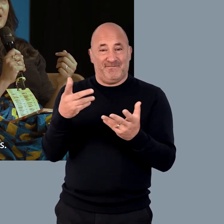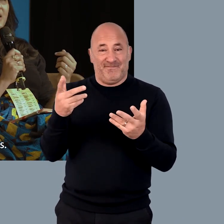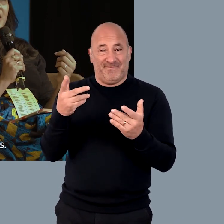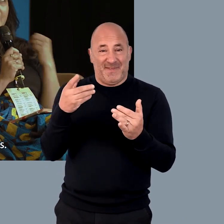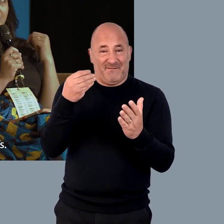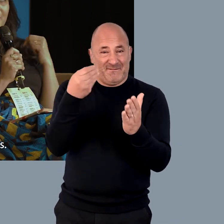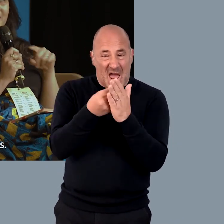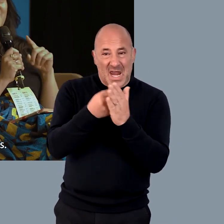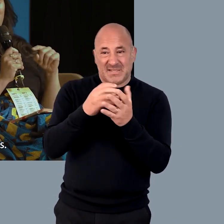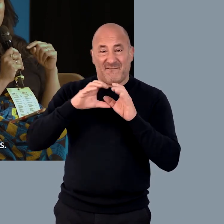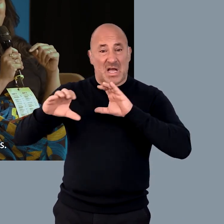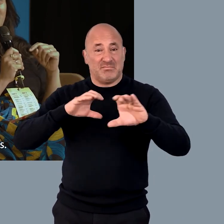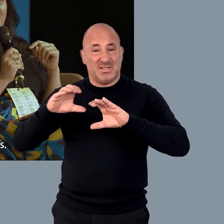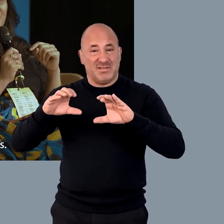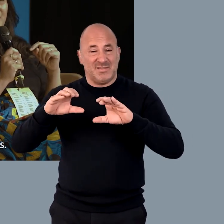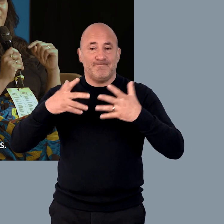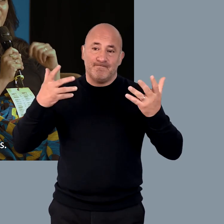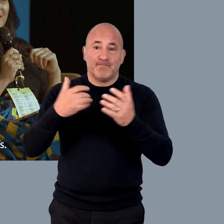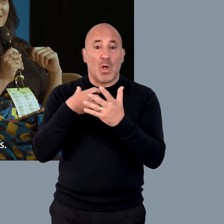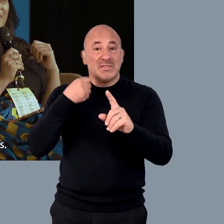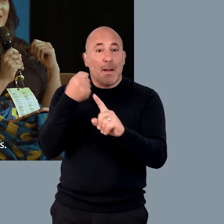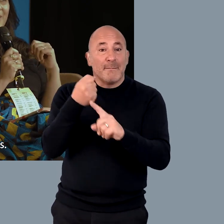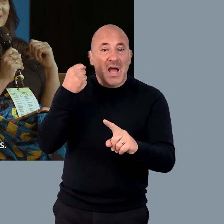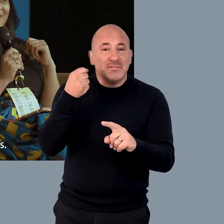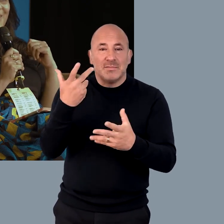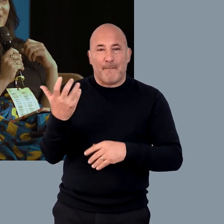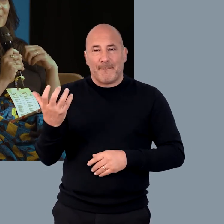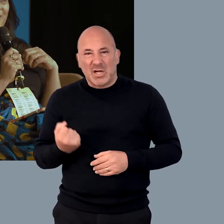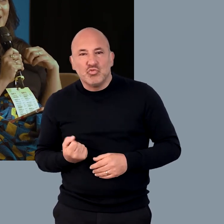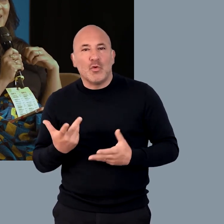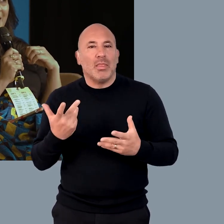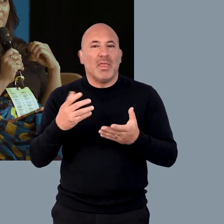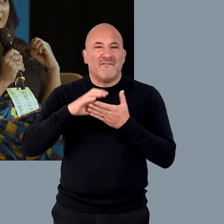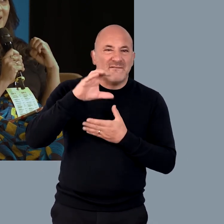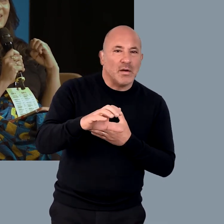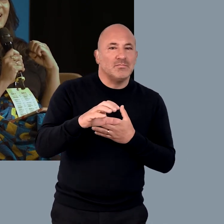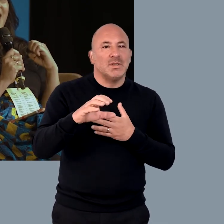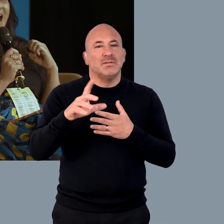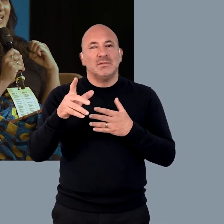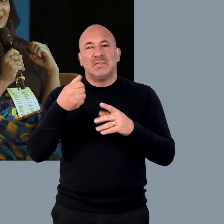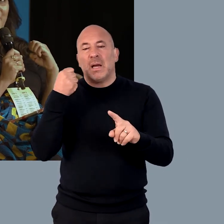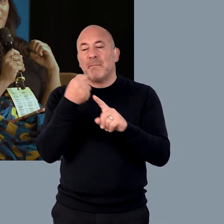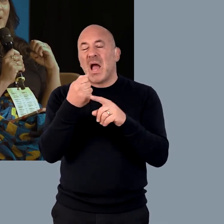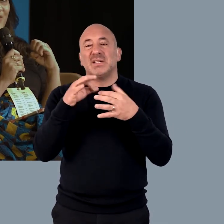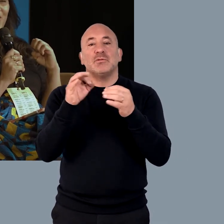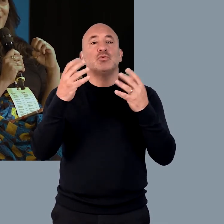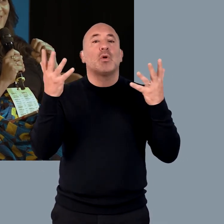helped. And I think my last thing was really around finance and investments. So in terms of making impact, anything from